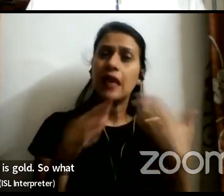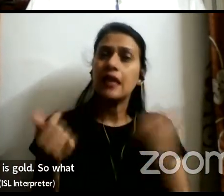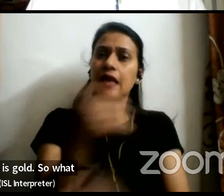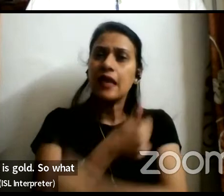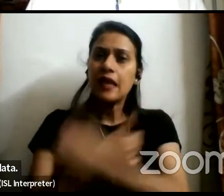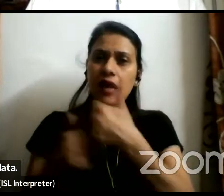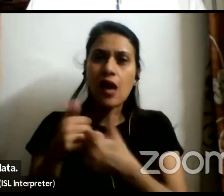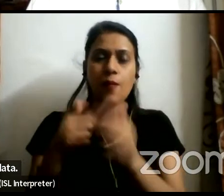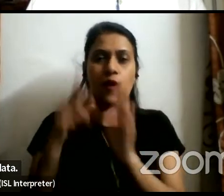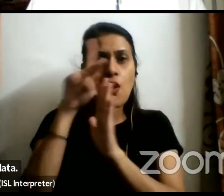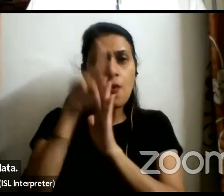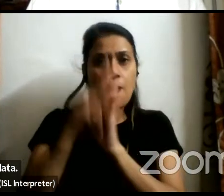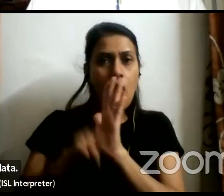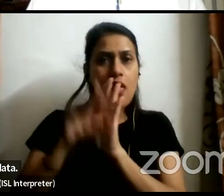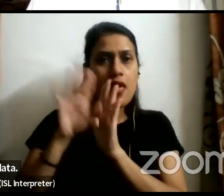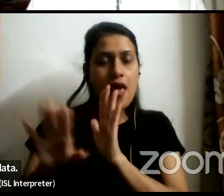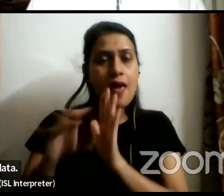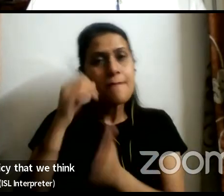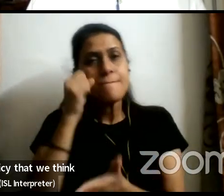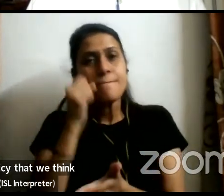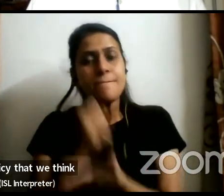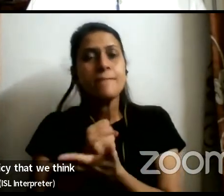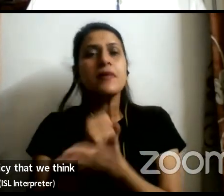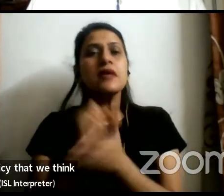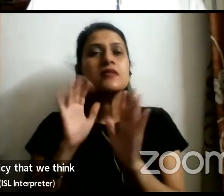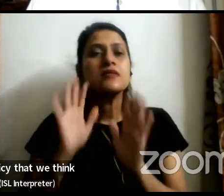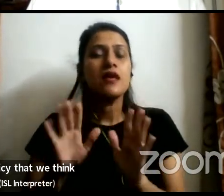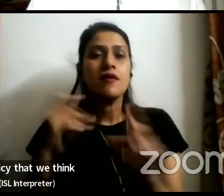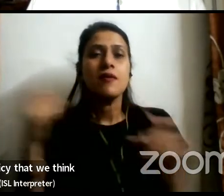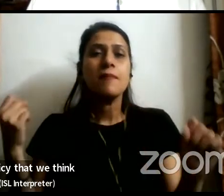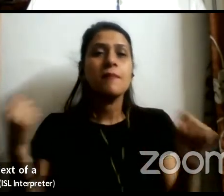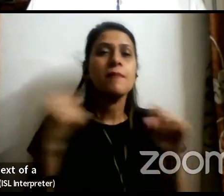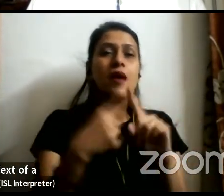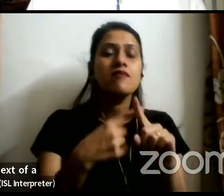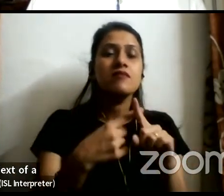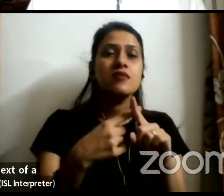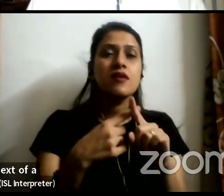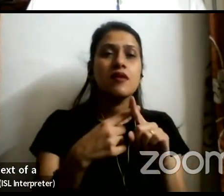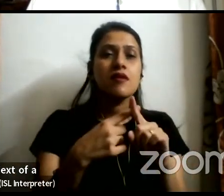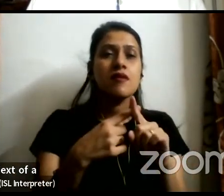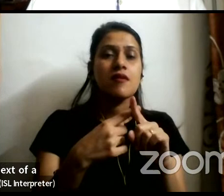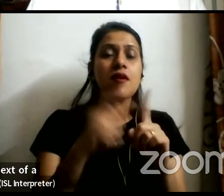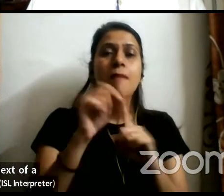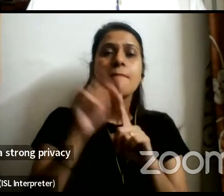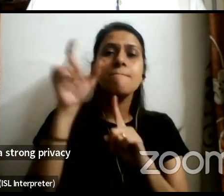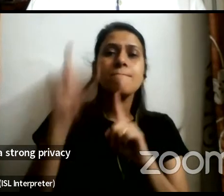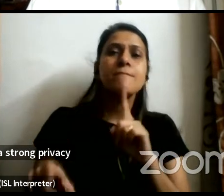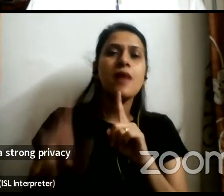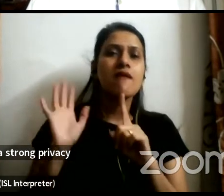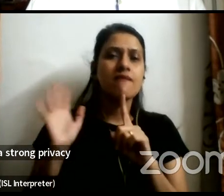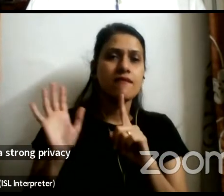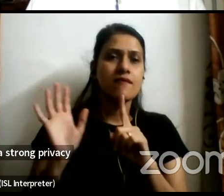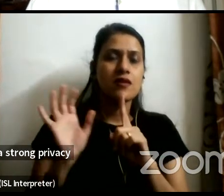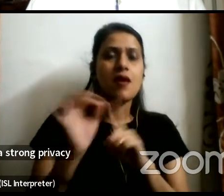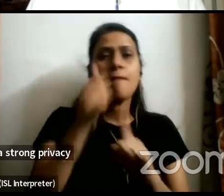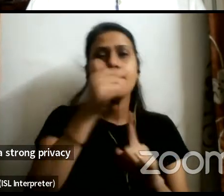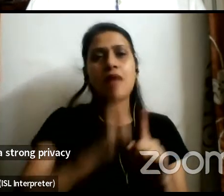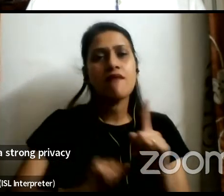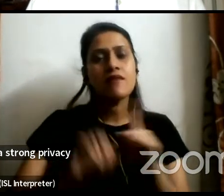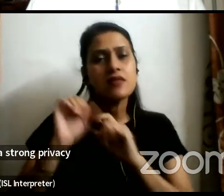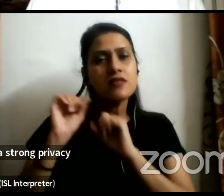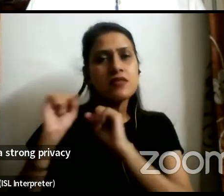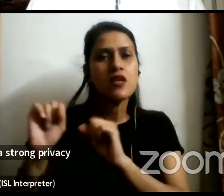that we think about must also be in the context of a strong privacy policy at the same time. So whilst we want to